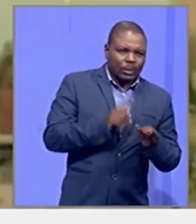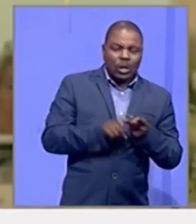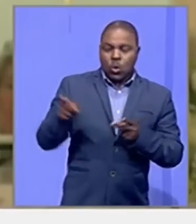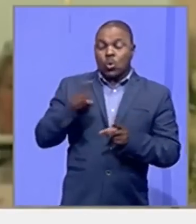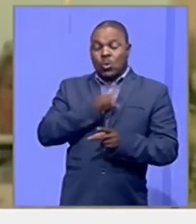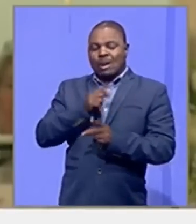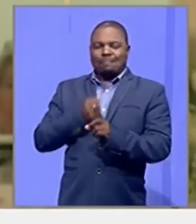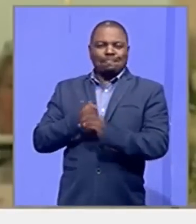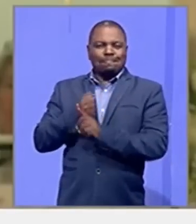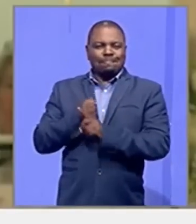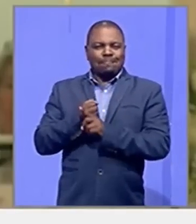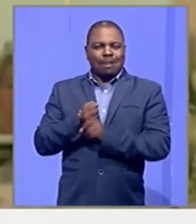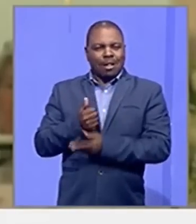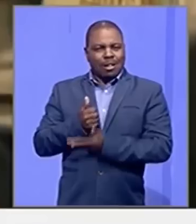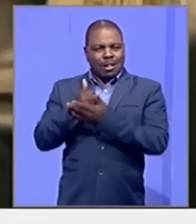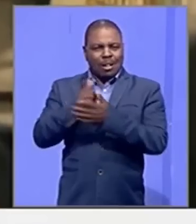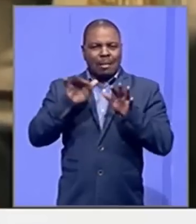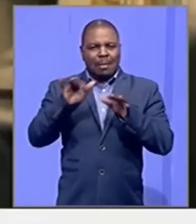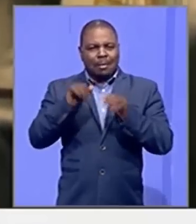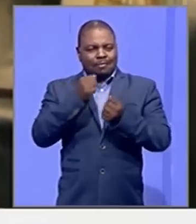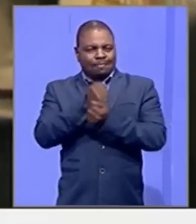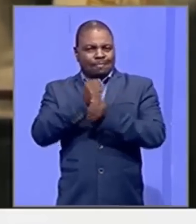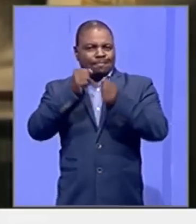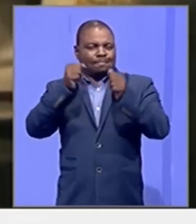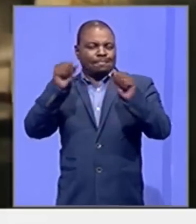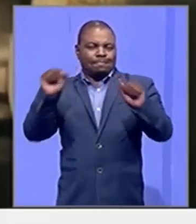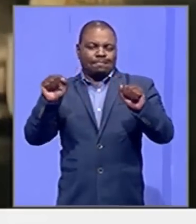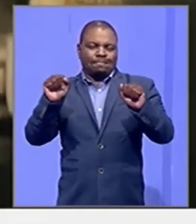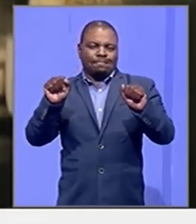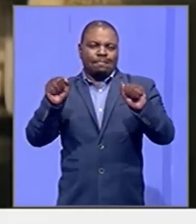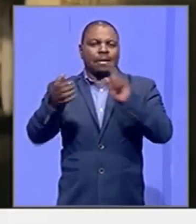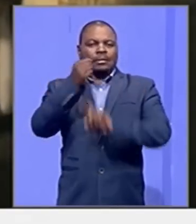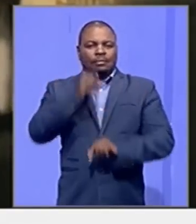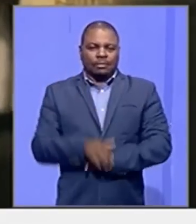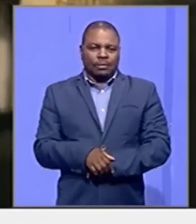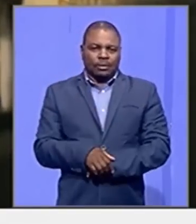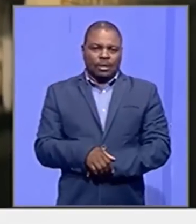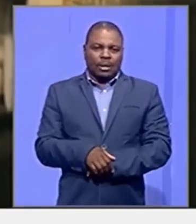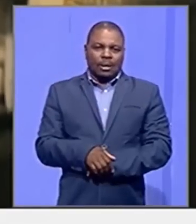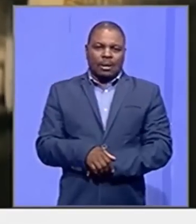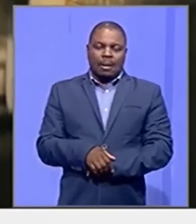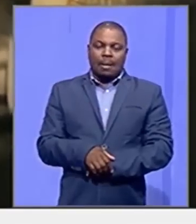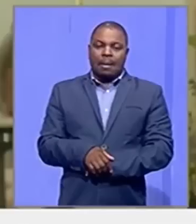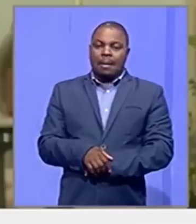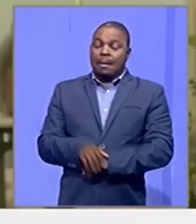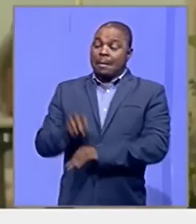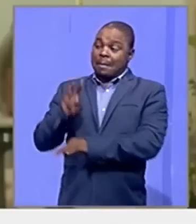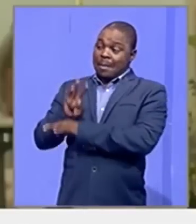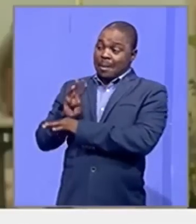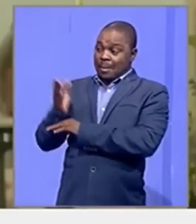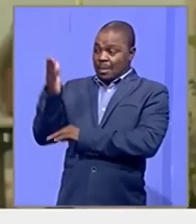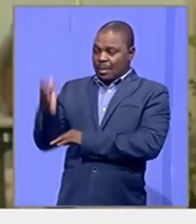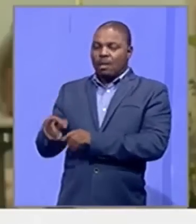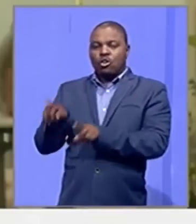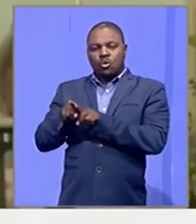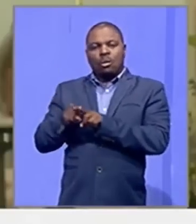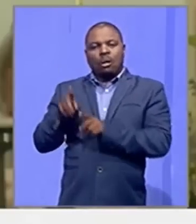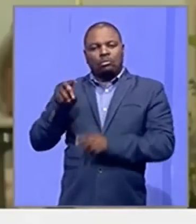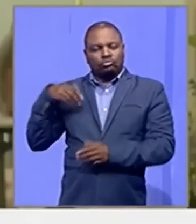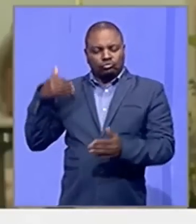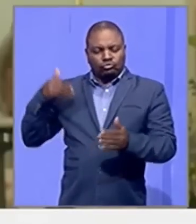forward towards their liberation and fulfillment. Mother, yours was the journey of